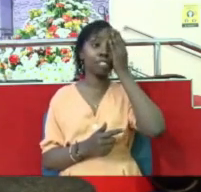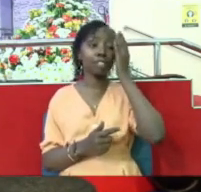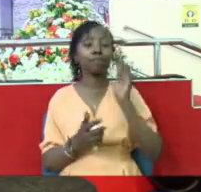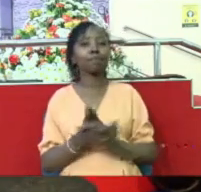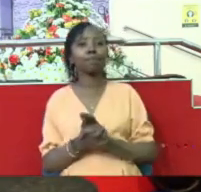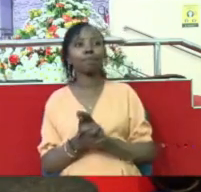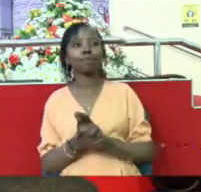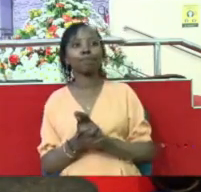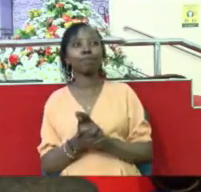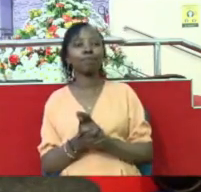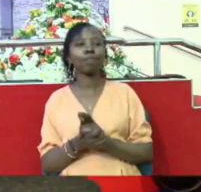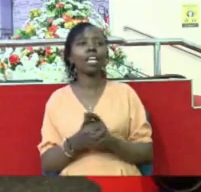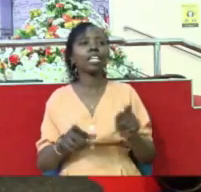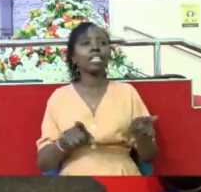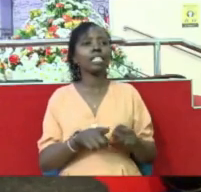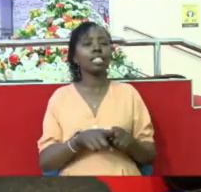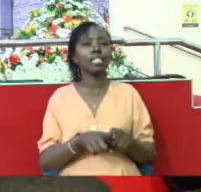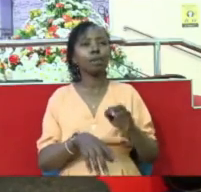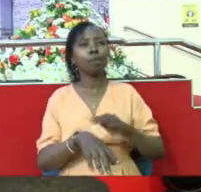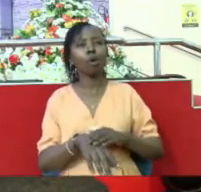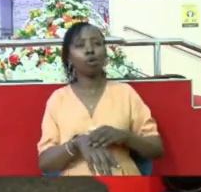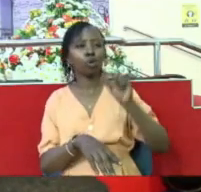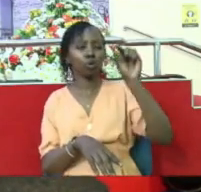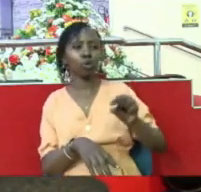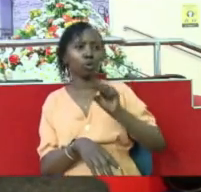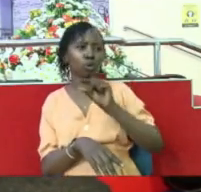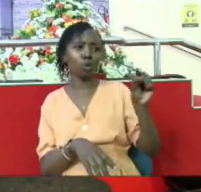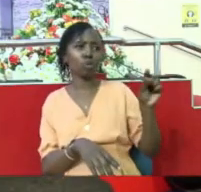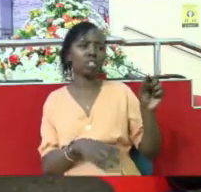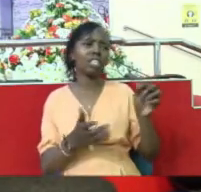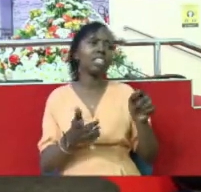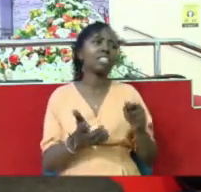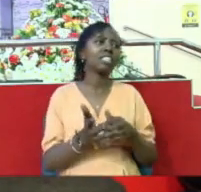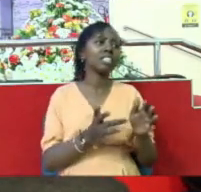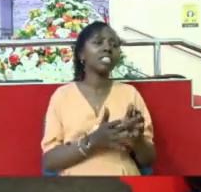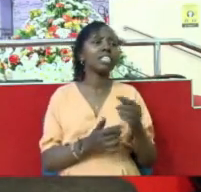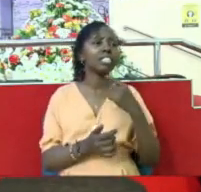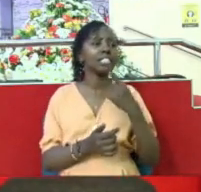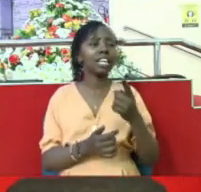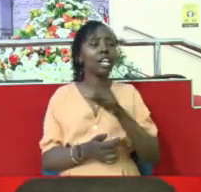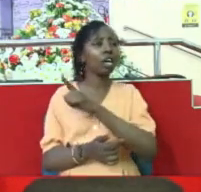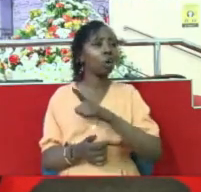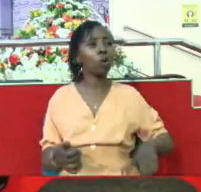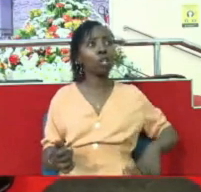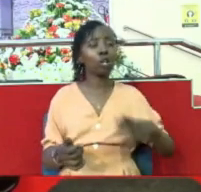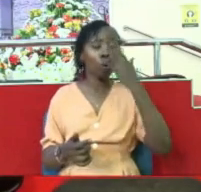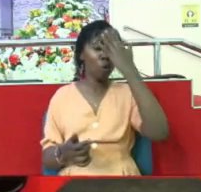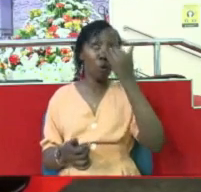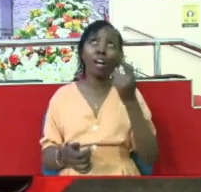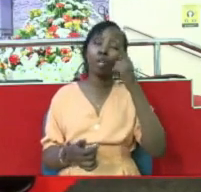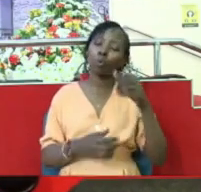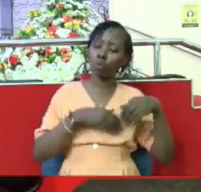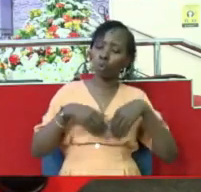God. Why have you forsaken me? Grace. What I'm saying about grace, if the